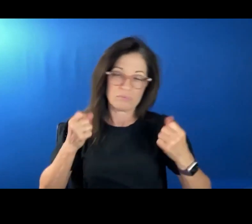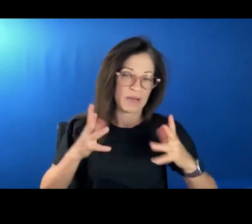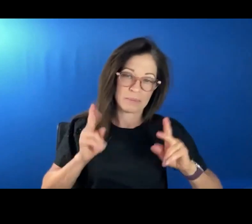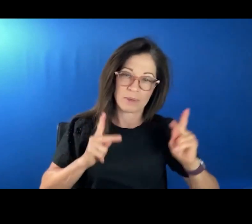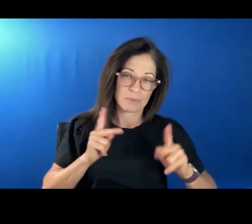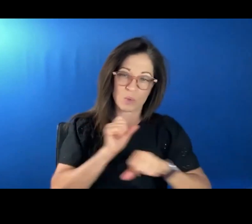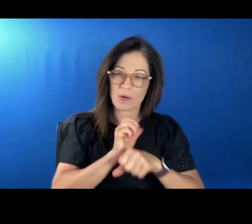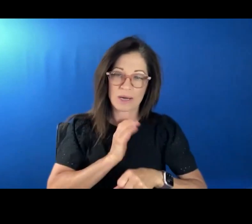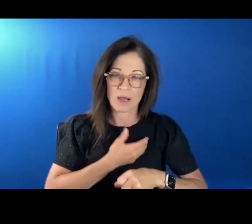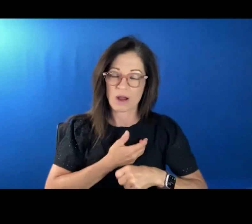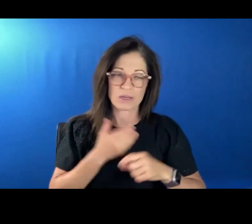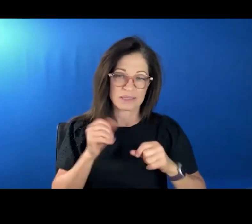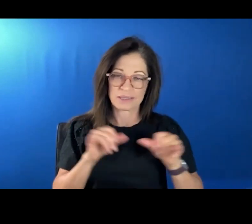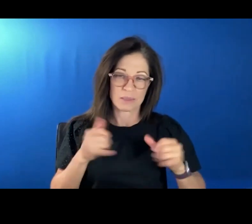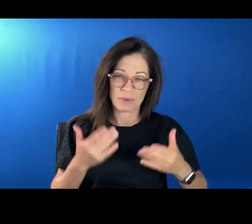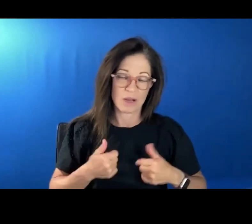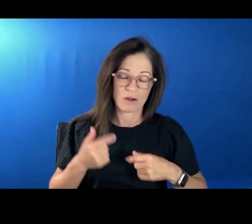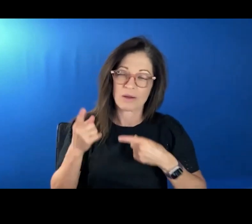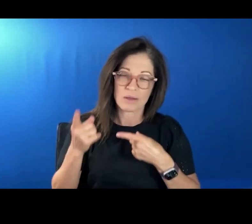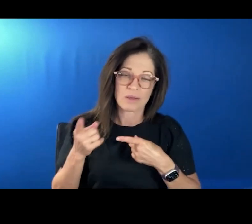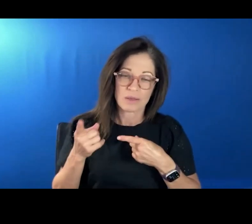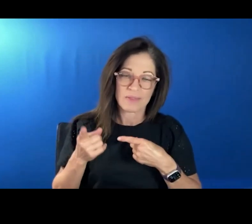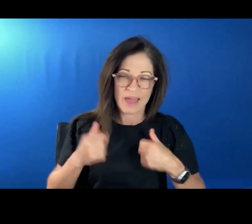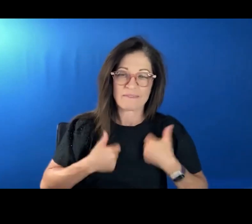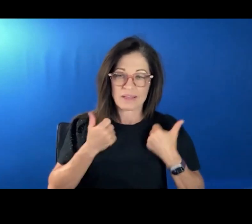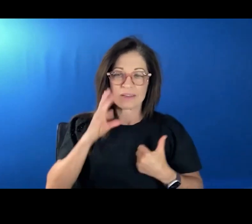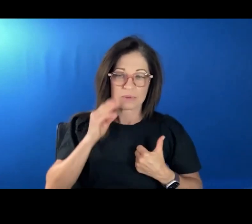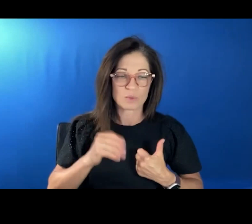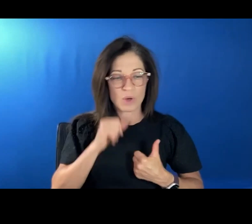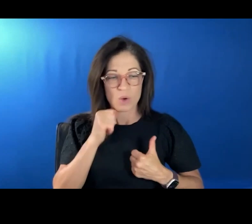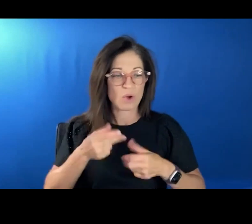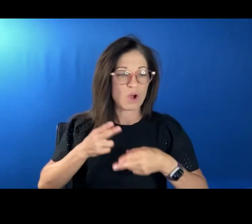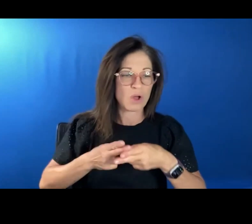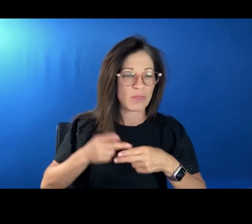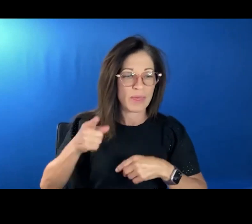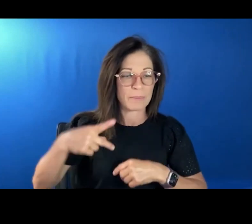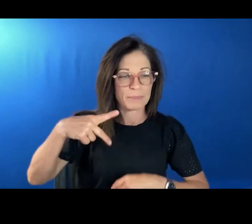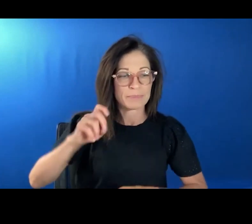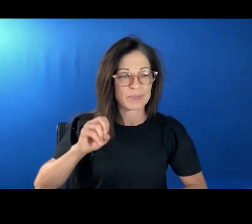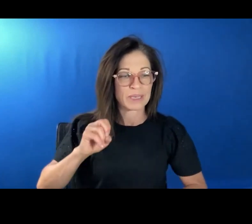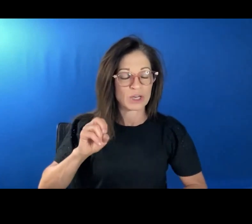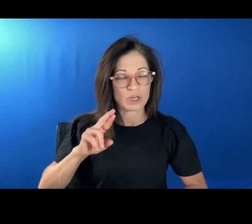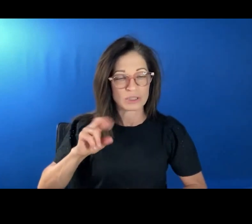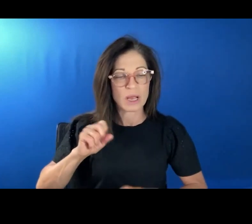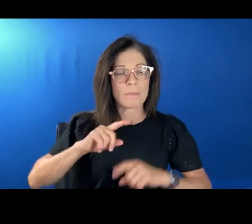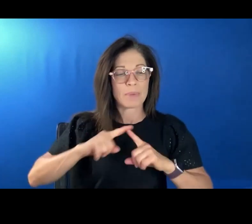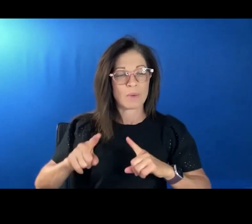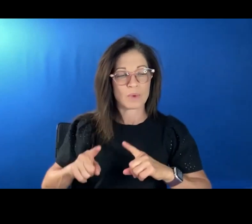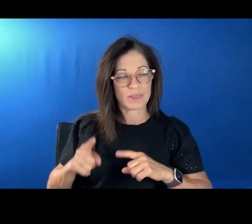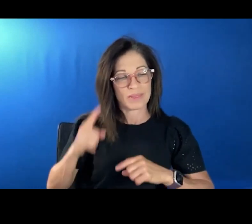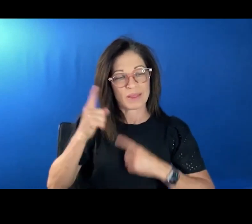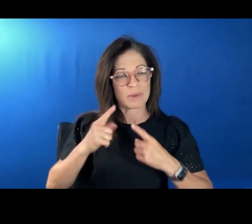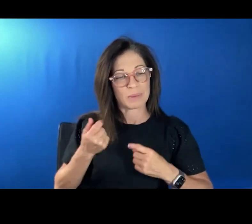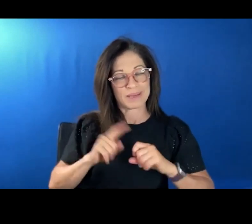work in our crisis system here. We don't call them peers. We actually look at it a little different here, but